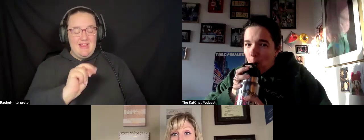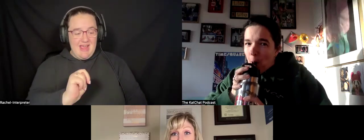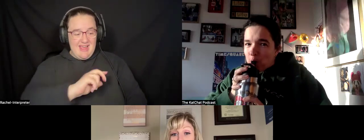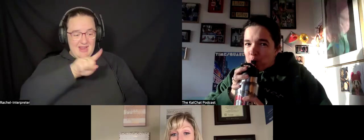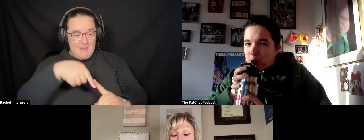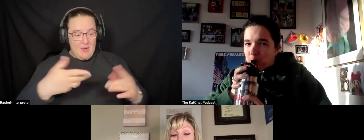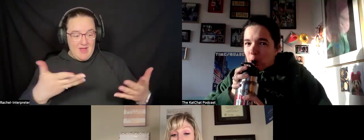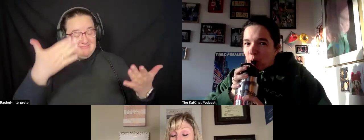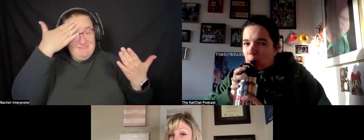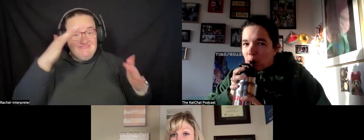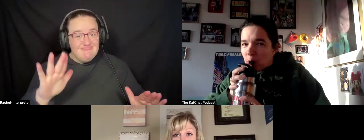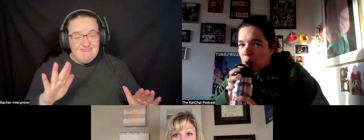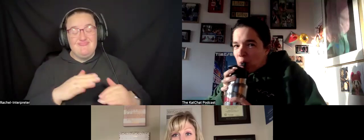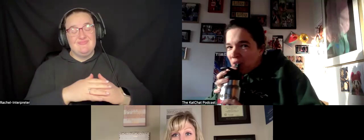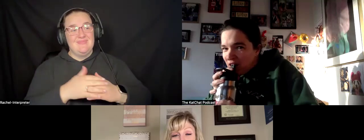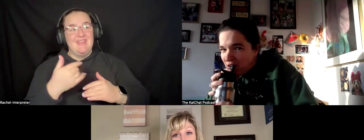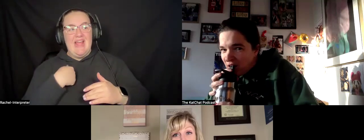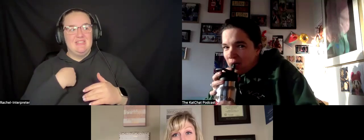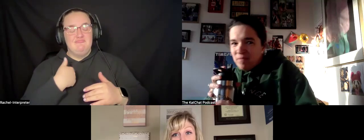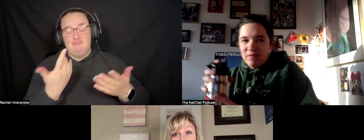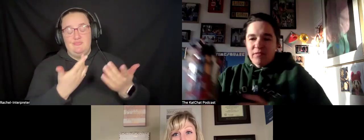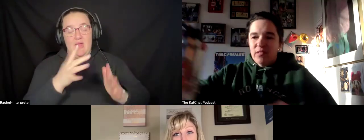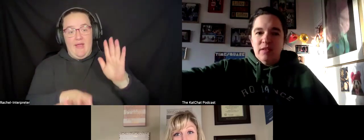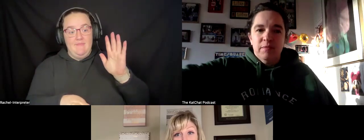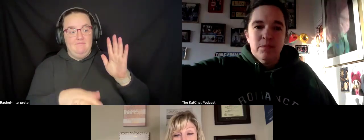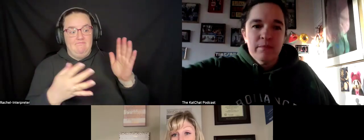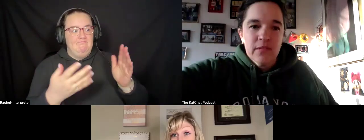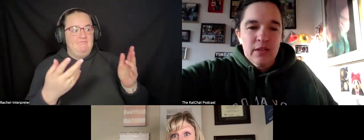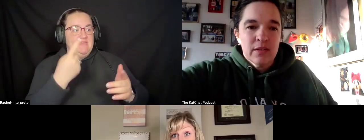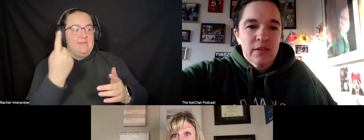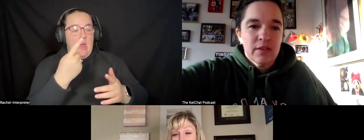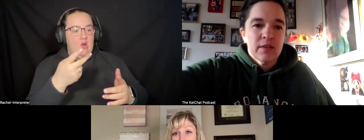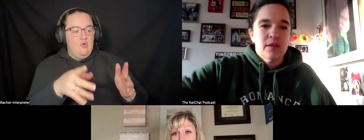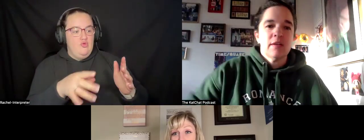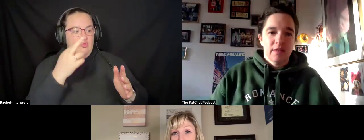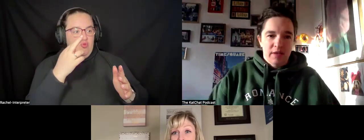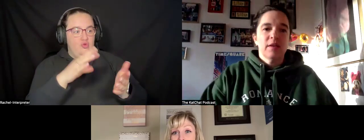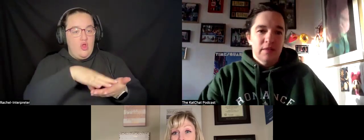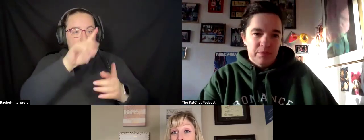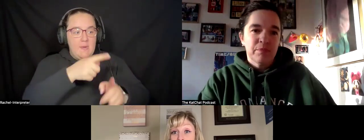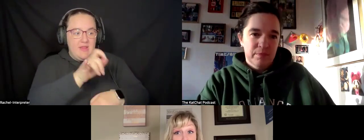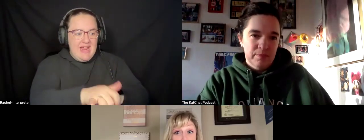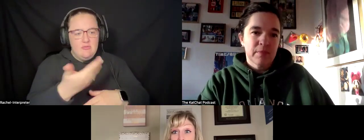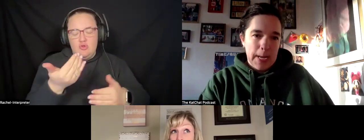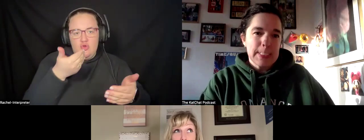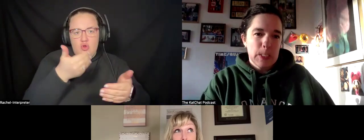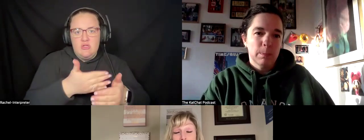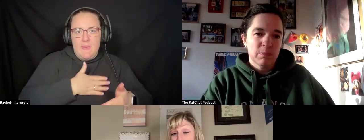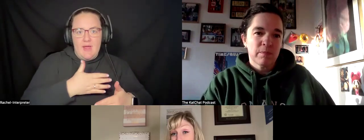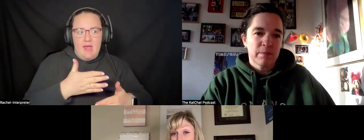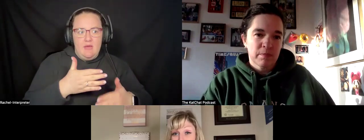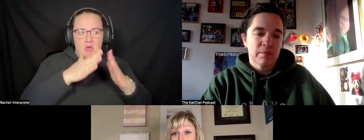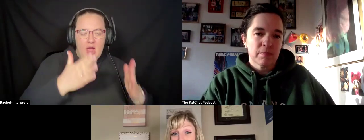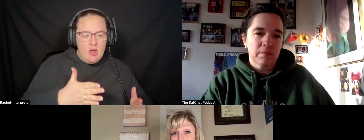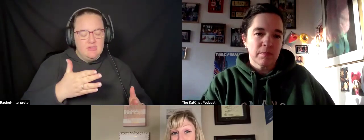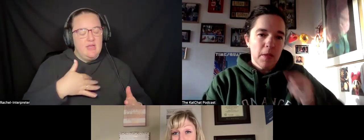were. I had just kind of randomly found out about it because it was not that far from where I lived, and I've been a Hallmark fan